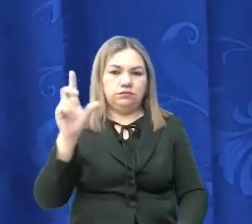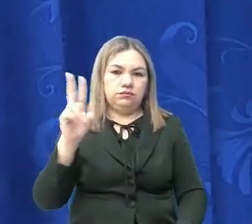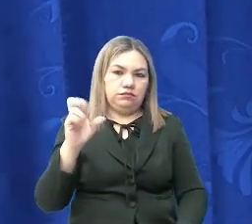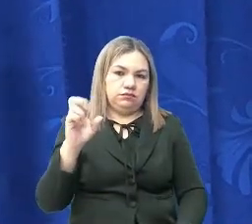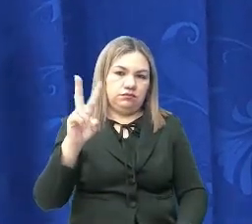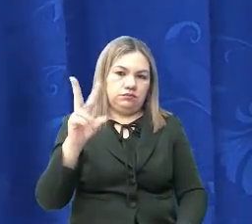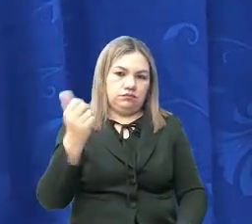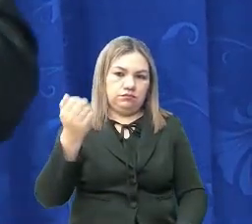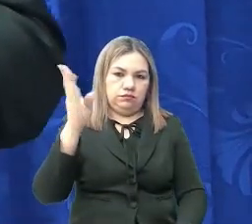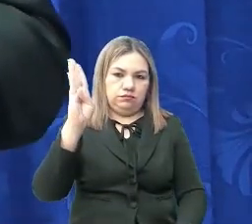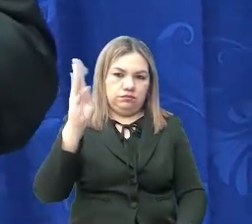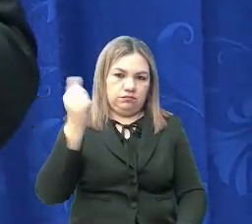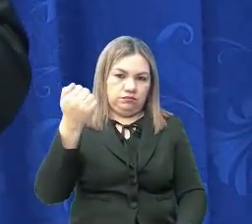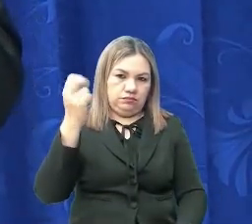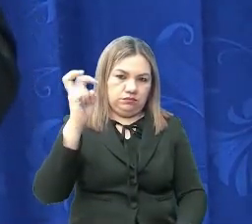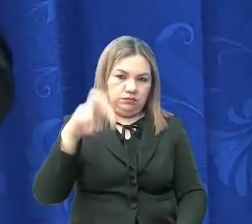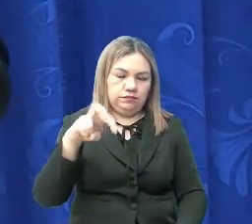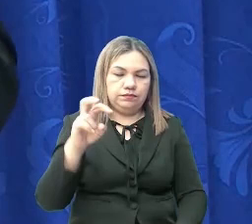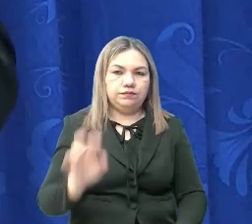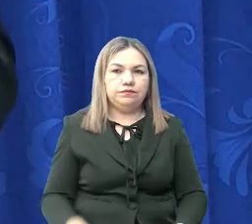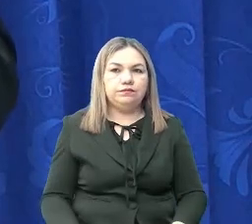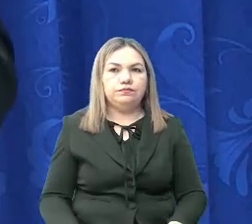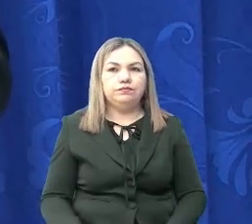They were tired of the life that they had.